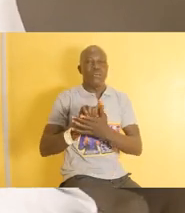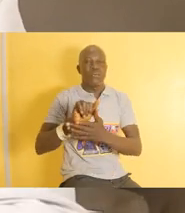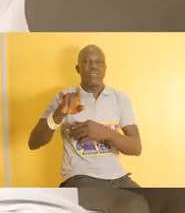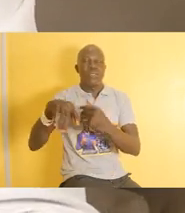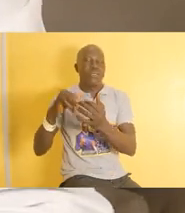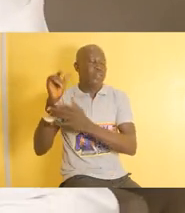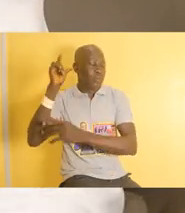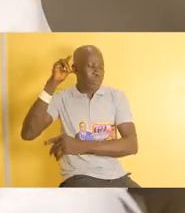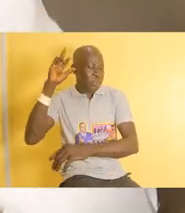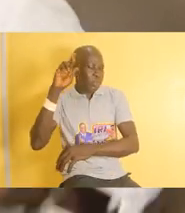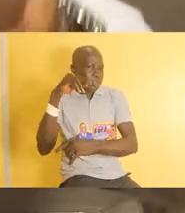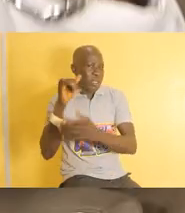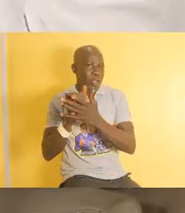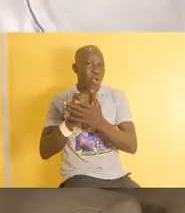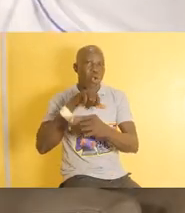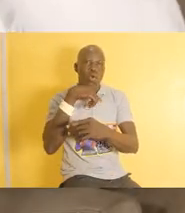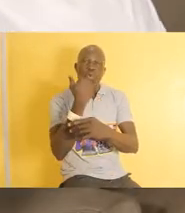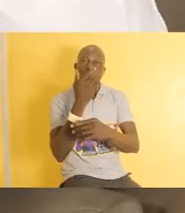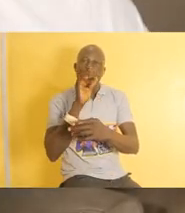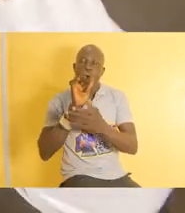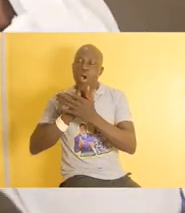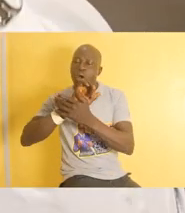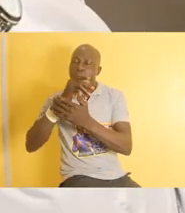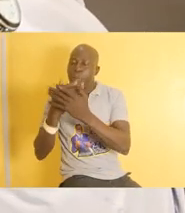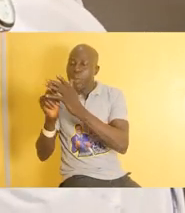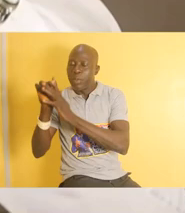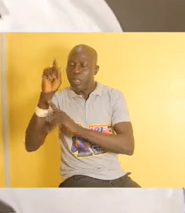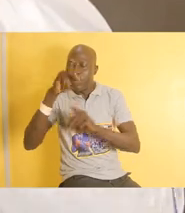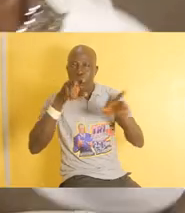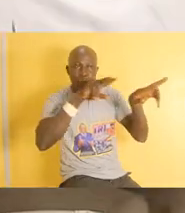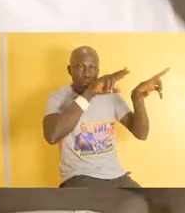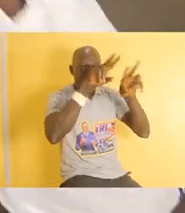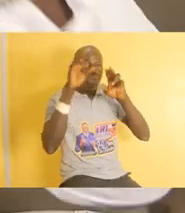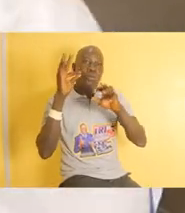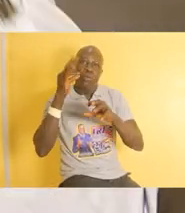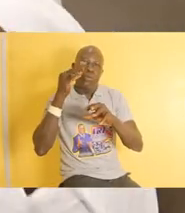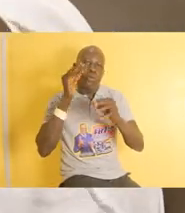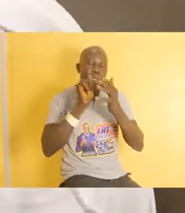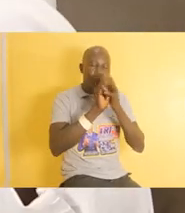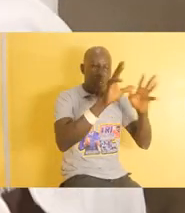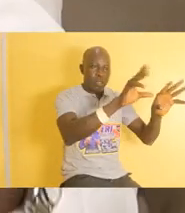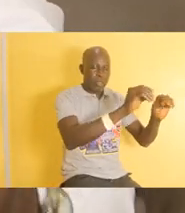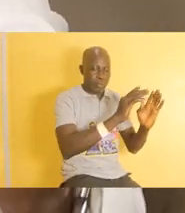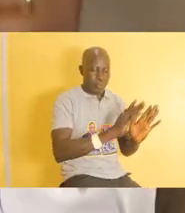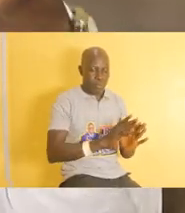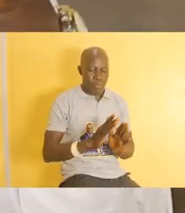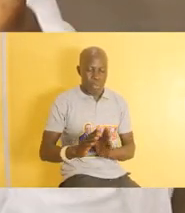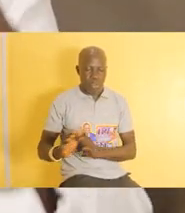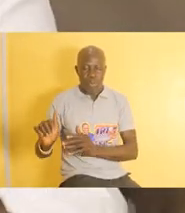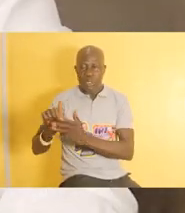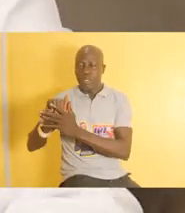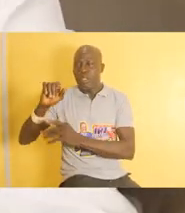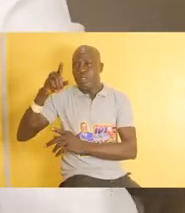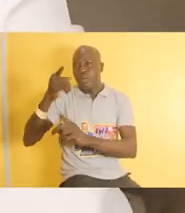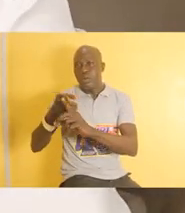Ẹ gbọ́ mi sá. Listen to me, sá. Gbogbo èyí ti bá ń wojú Olúwa. Oh, love you, that I trust God for foot of the ground. Get ready. Get prepared. Oṣù ayọ̀